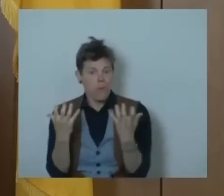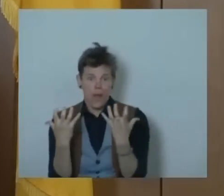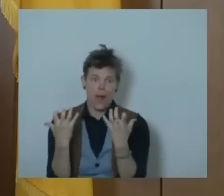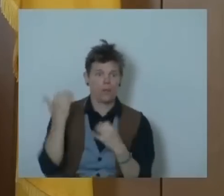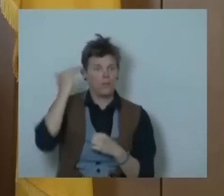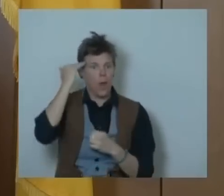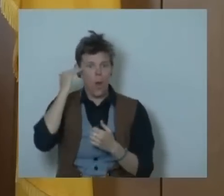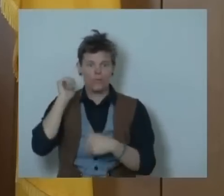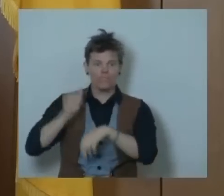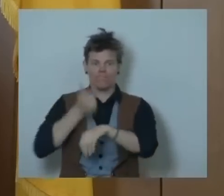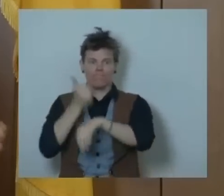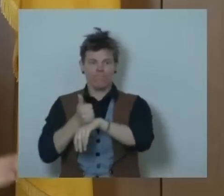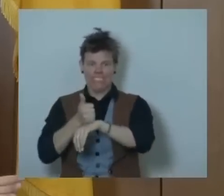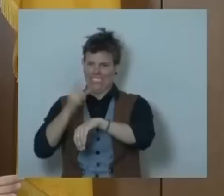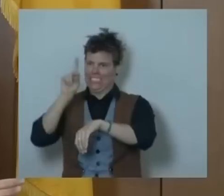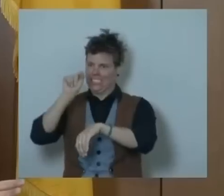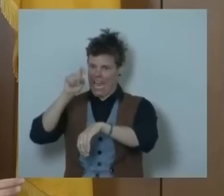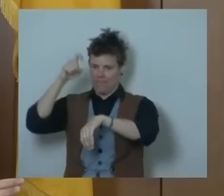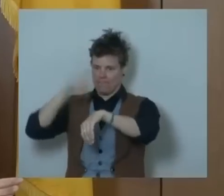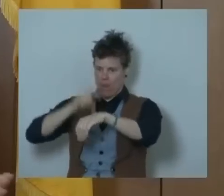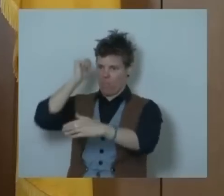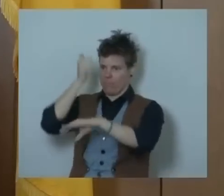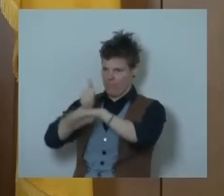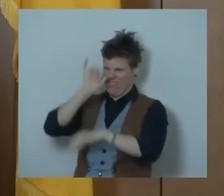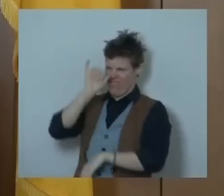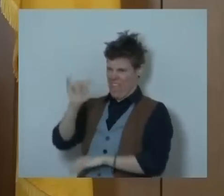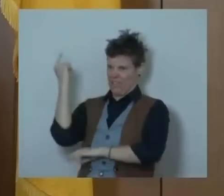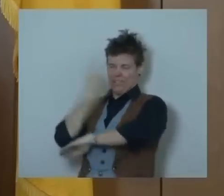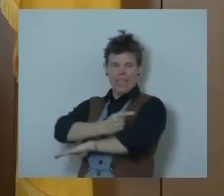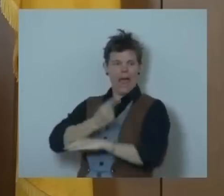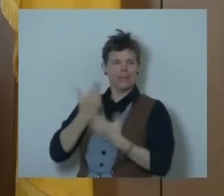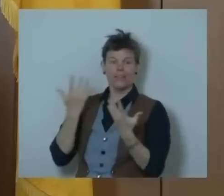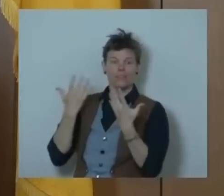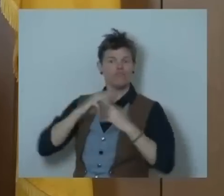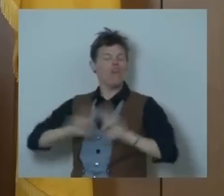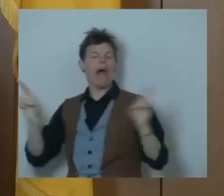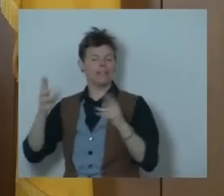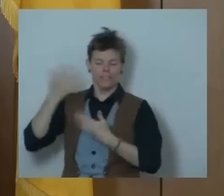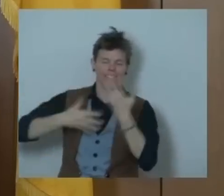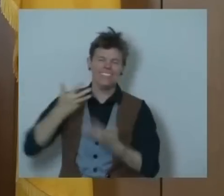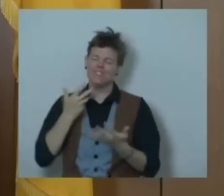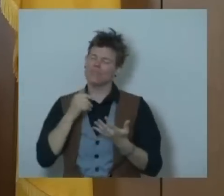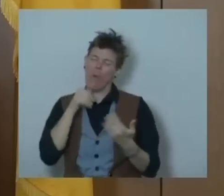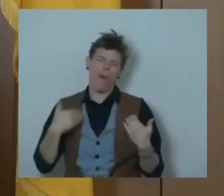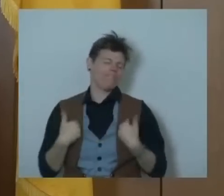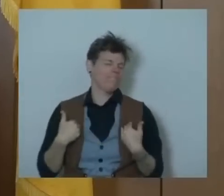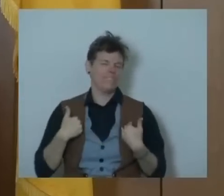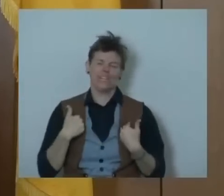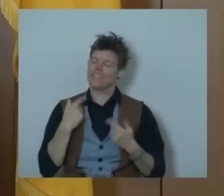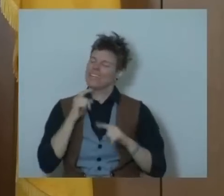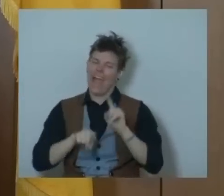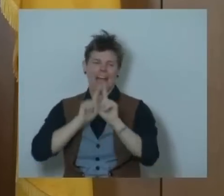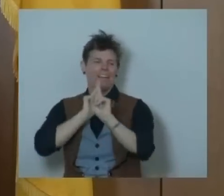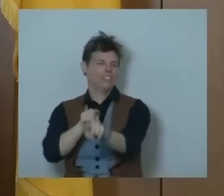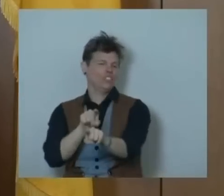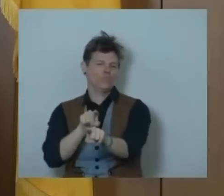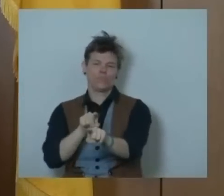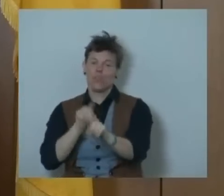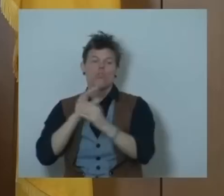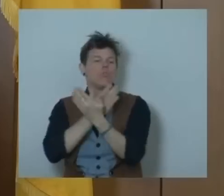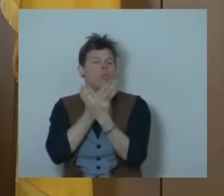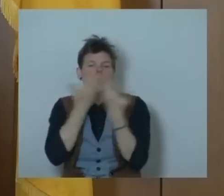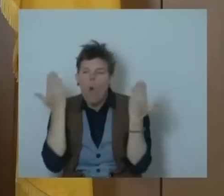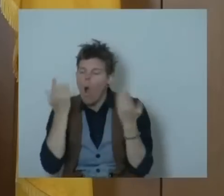everything open, and when can I just go outside? When is everything? I can't answer that. No one can.